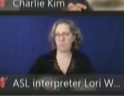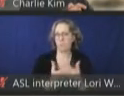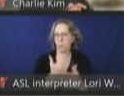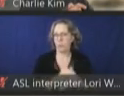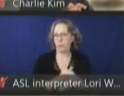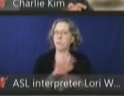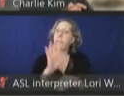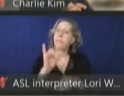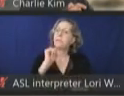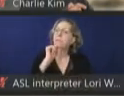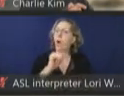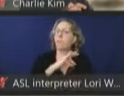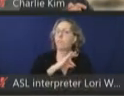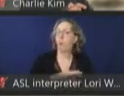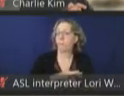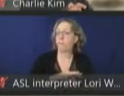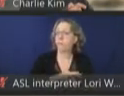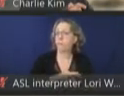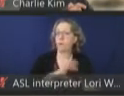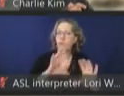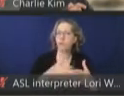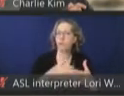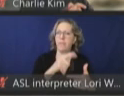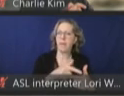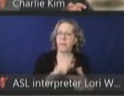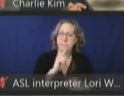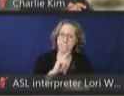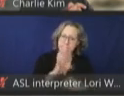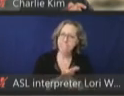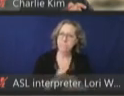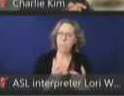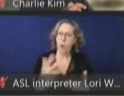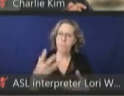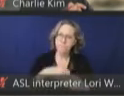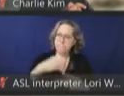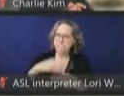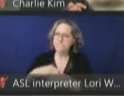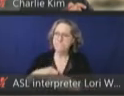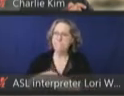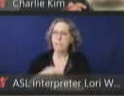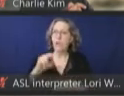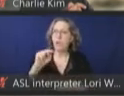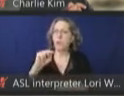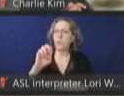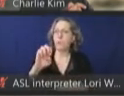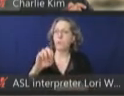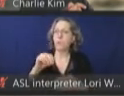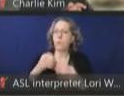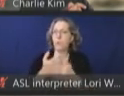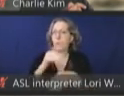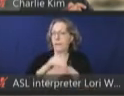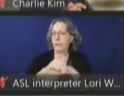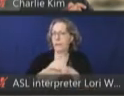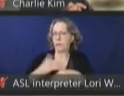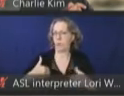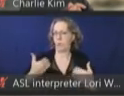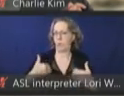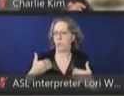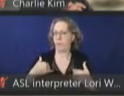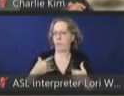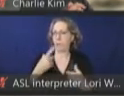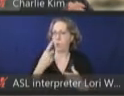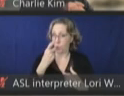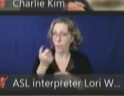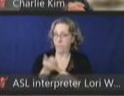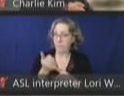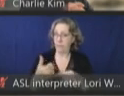to increasing participation amongst New England youth who have visual and mobility